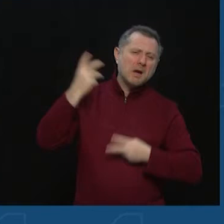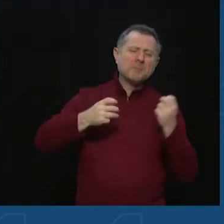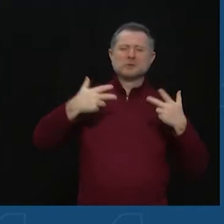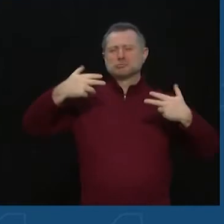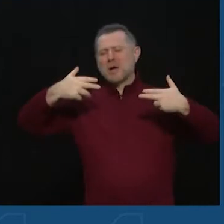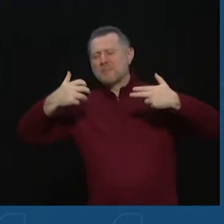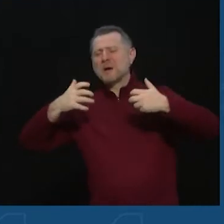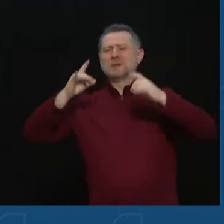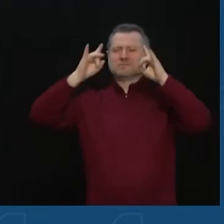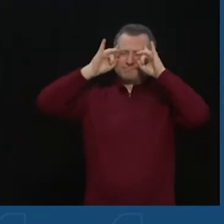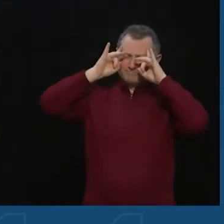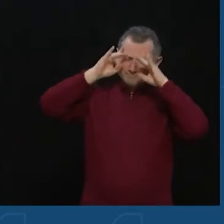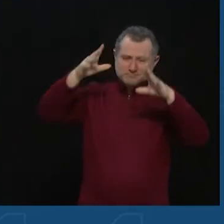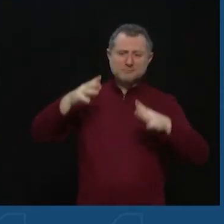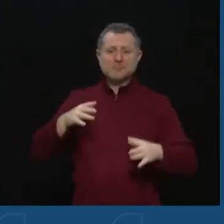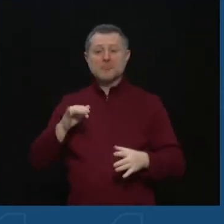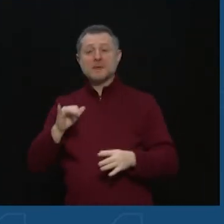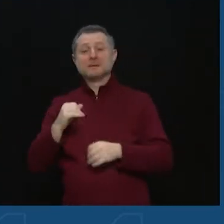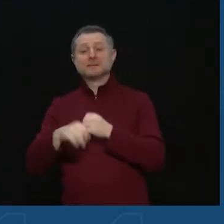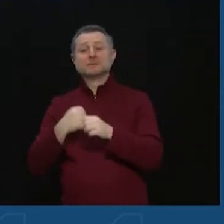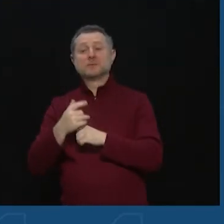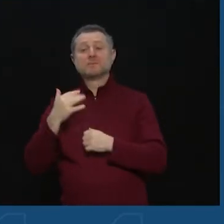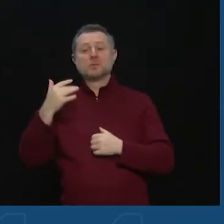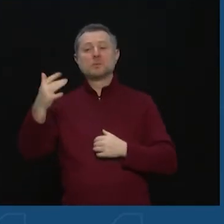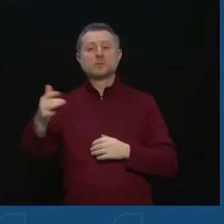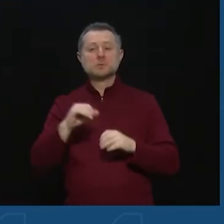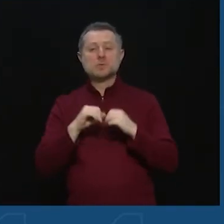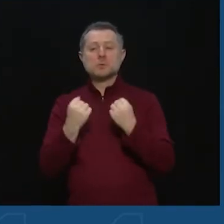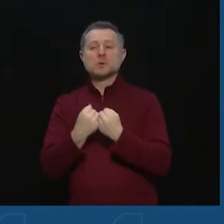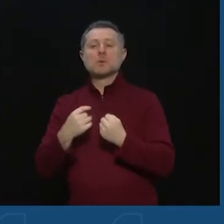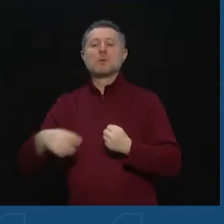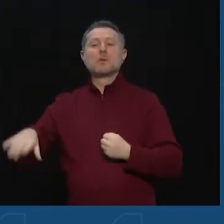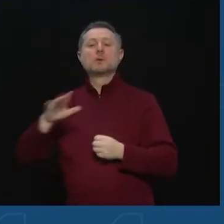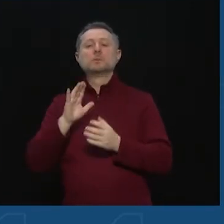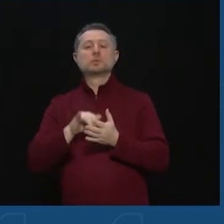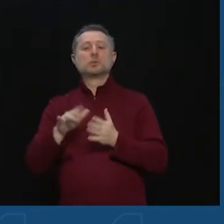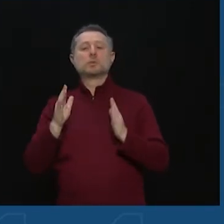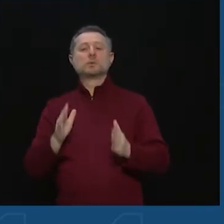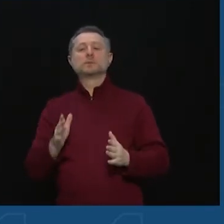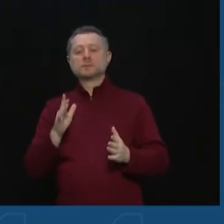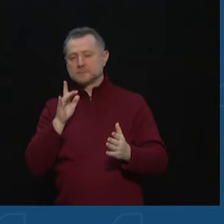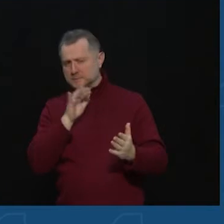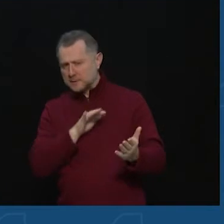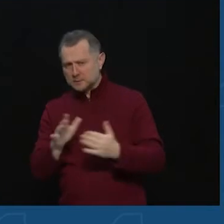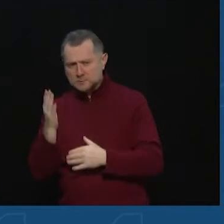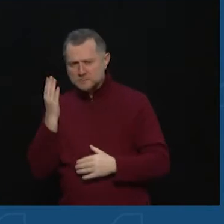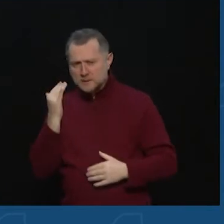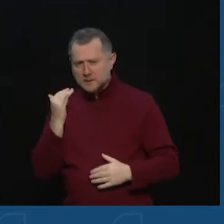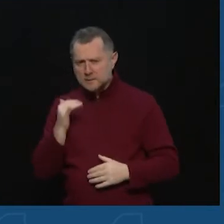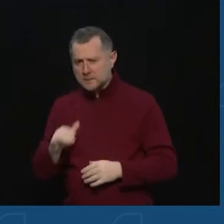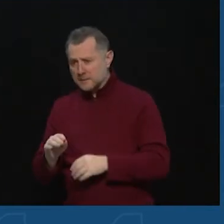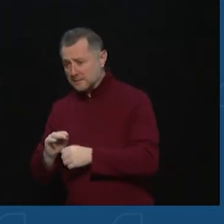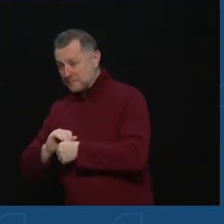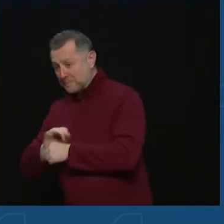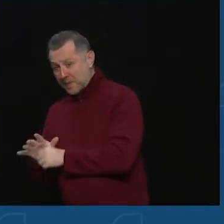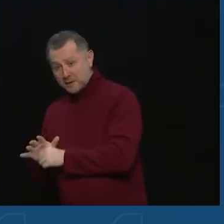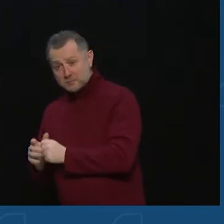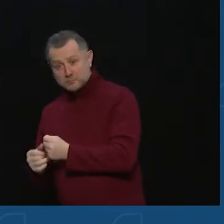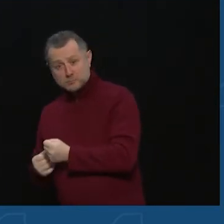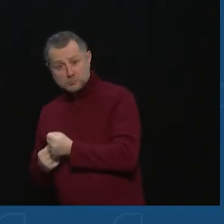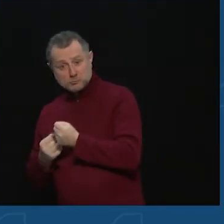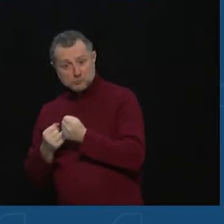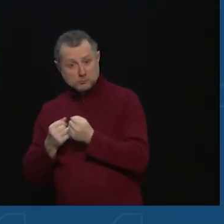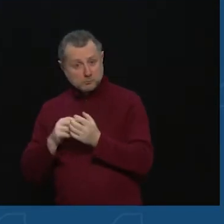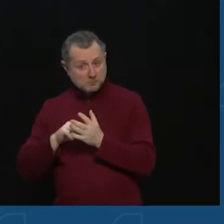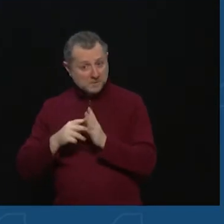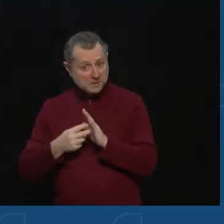Sociologists years from now will be studying the causes. Was it the pandemic that really showed the frailty of the human